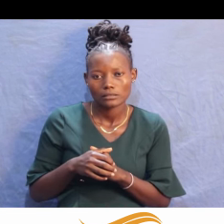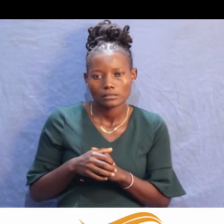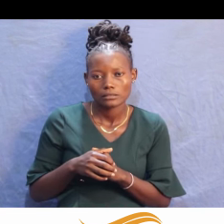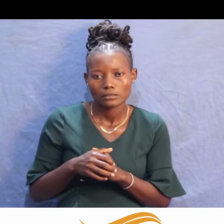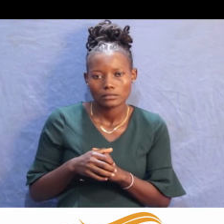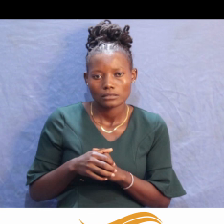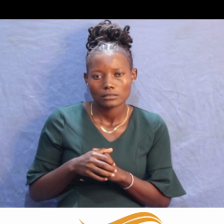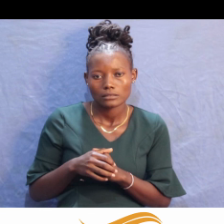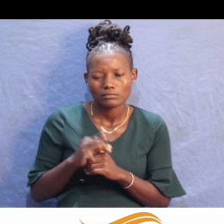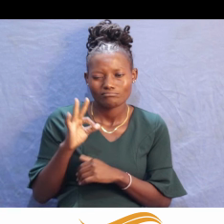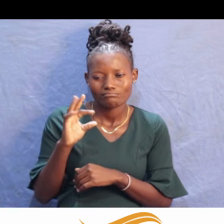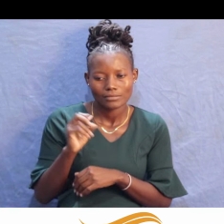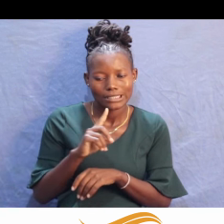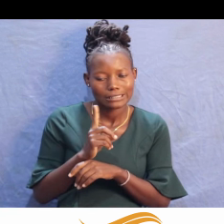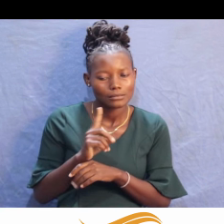of